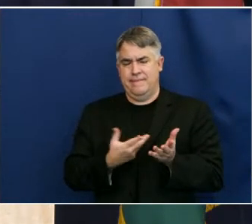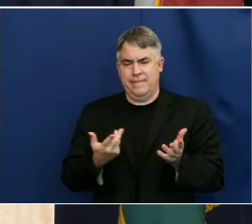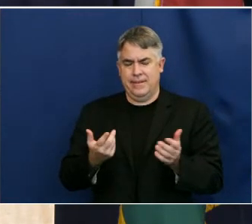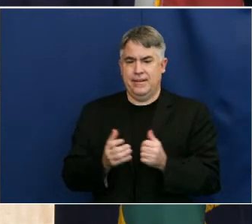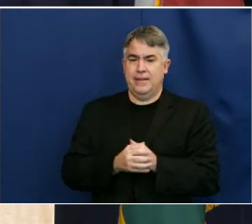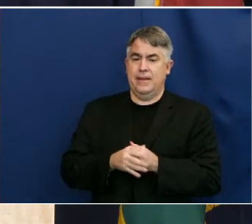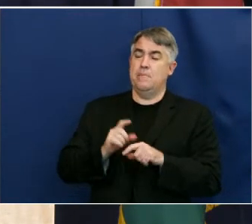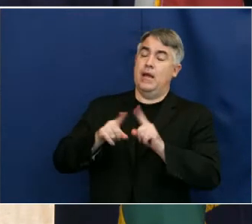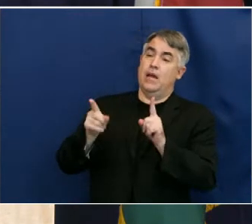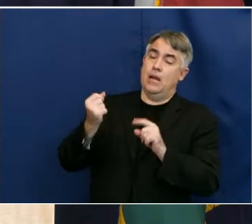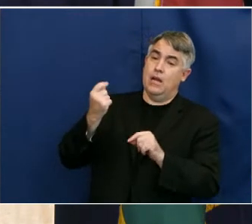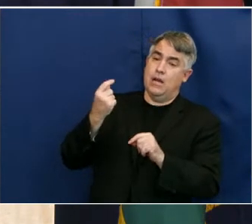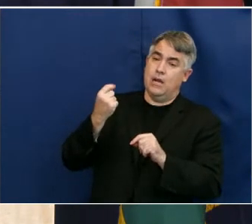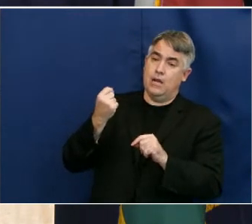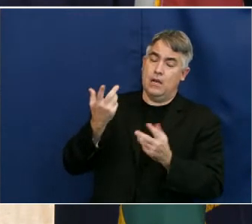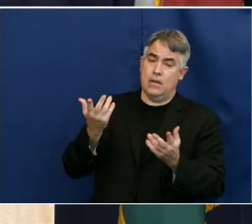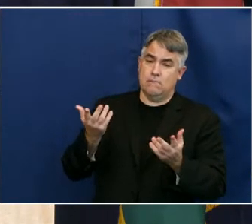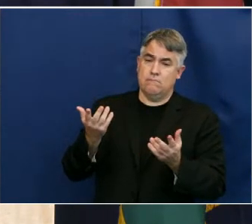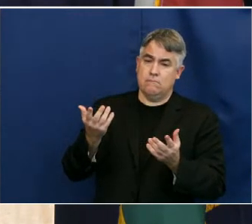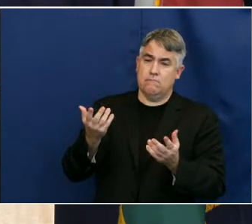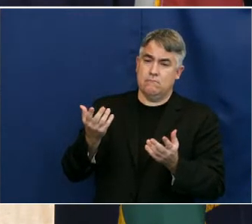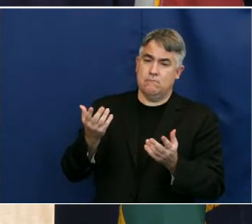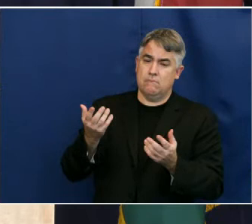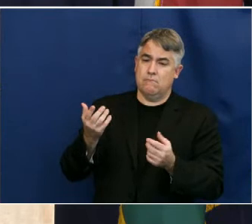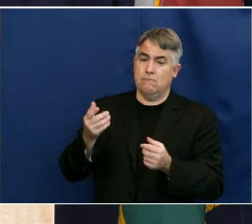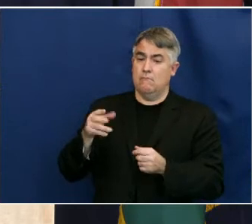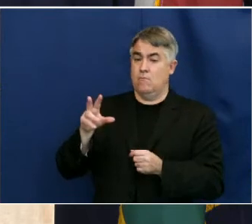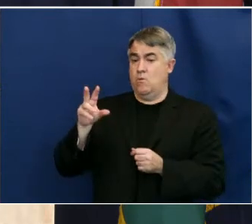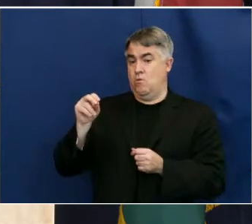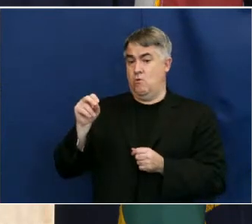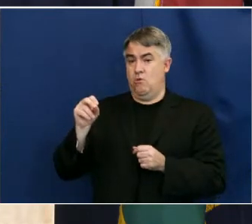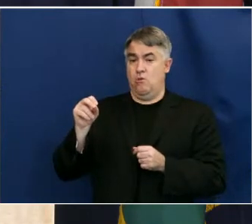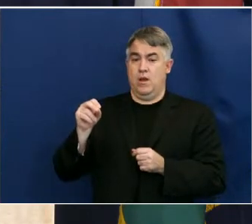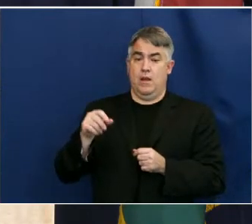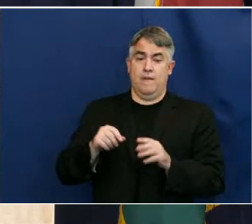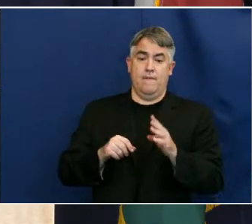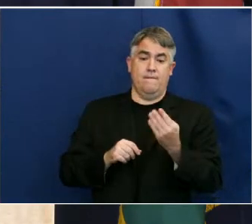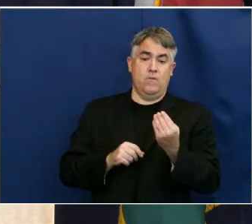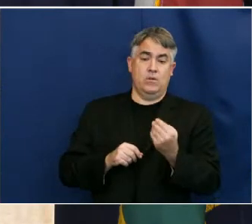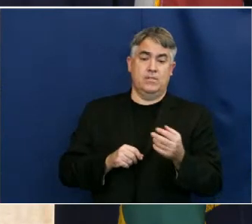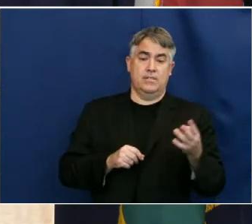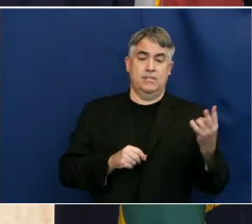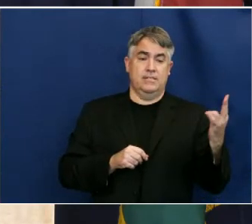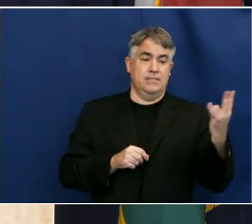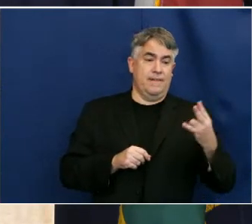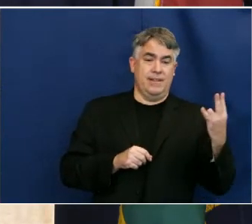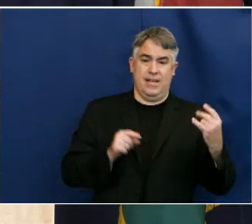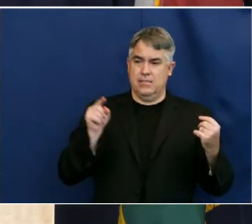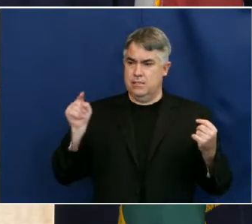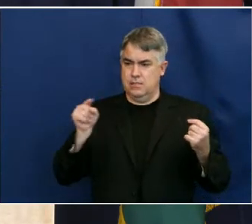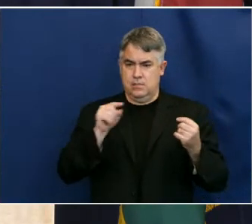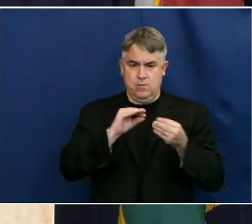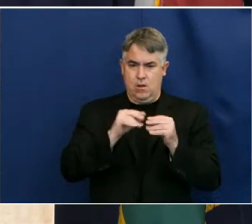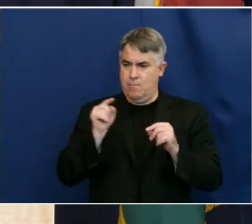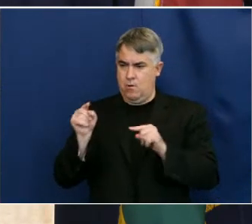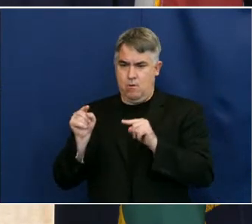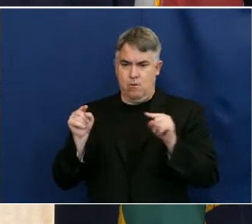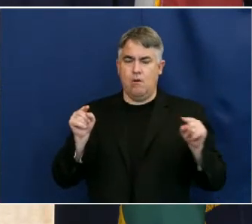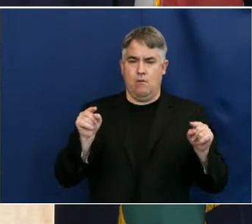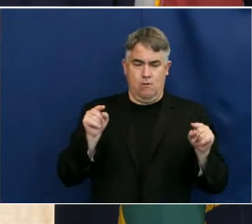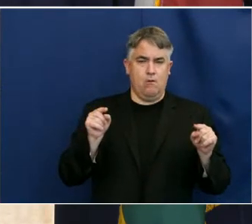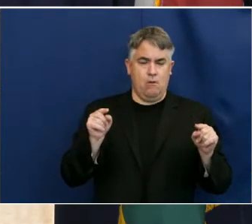produced the numbers for 30, 14, and 7 days for what the